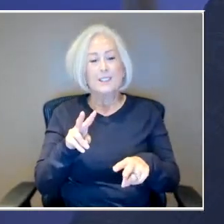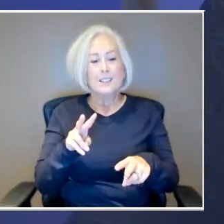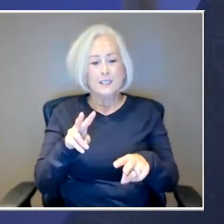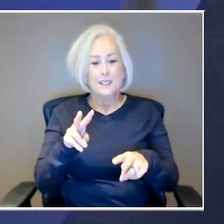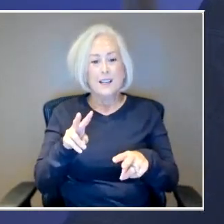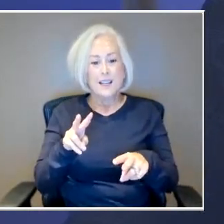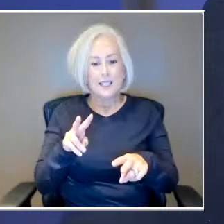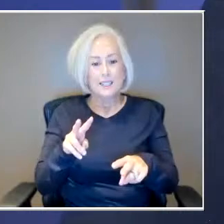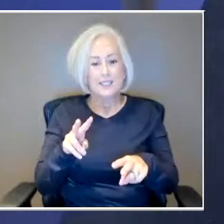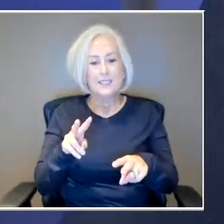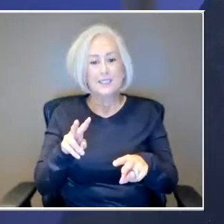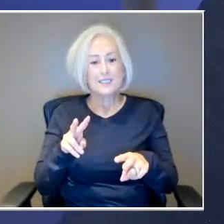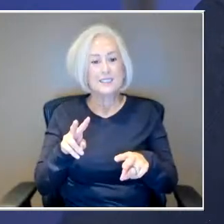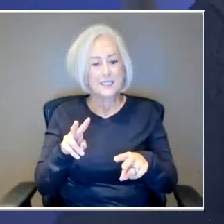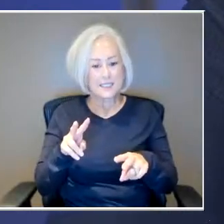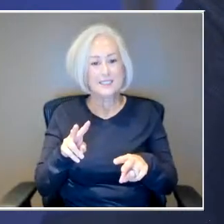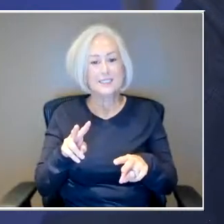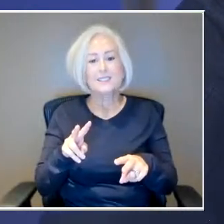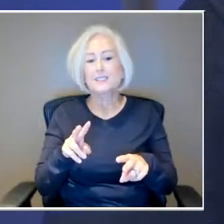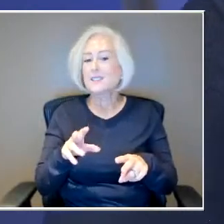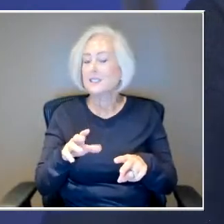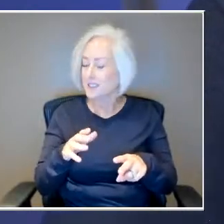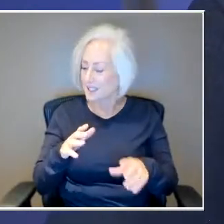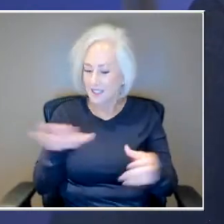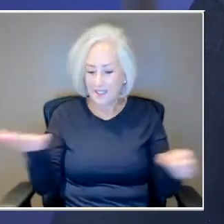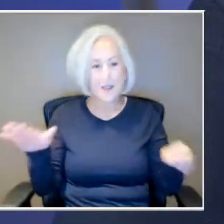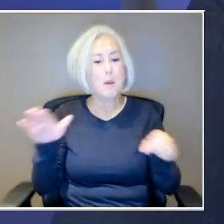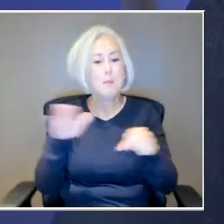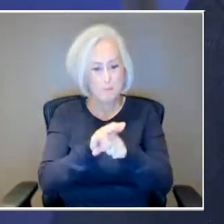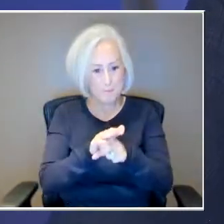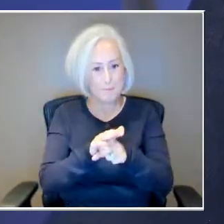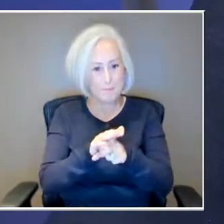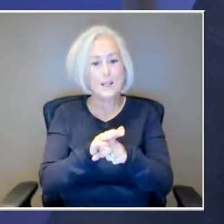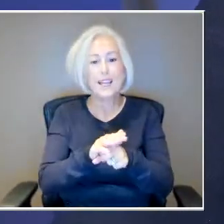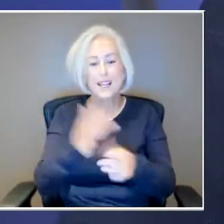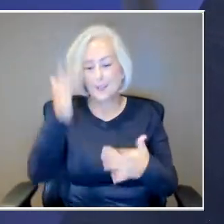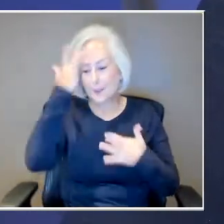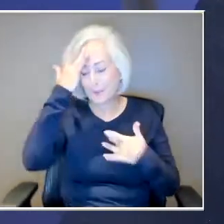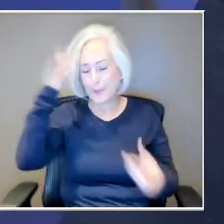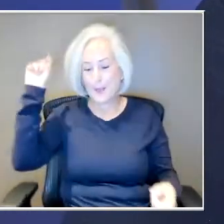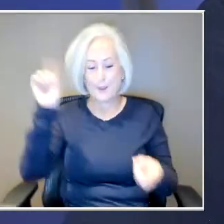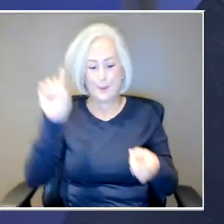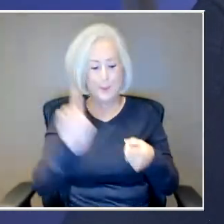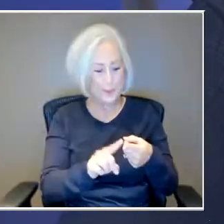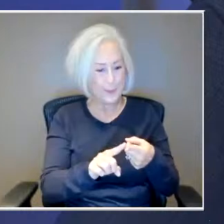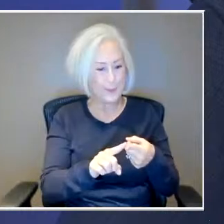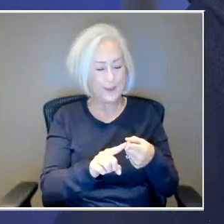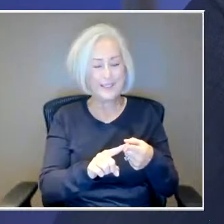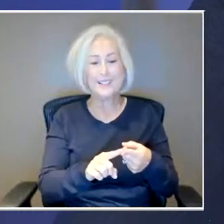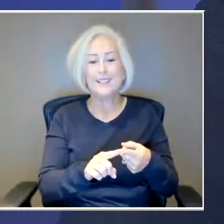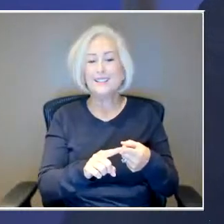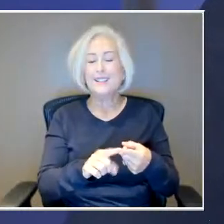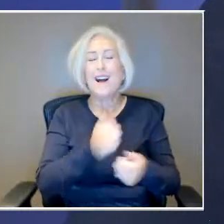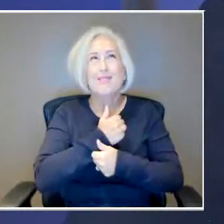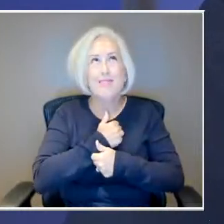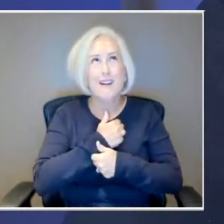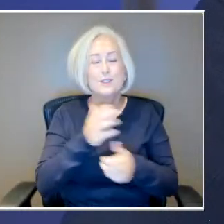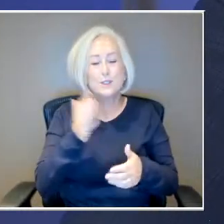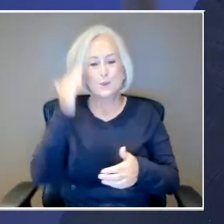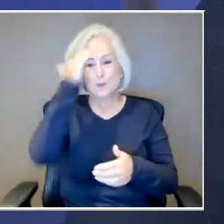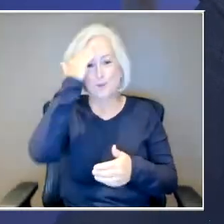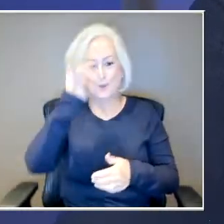Complete stringent remission is Dr. Abdallah's term, and I love hearing that. My PET scan